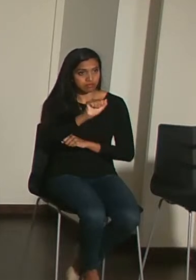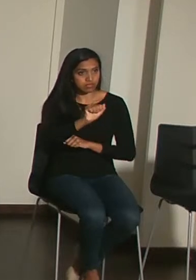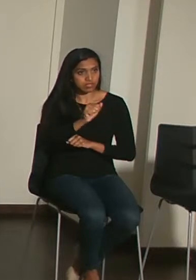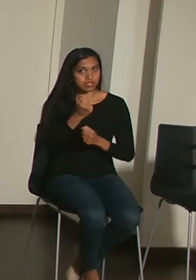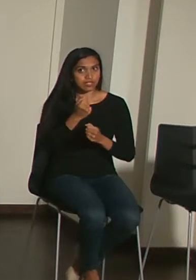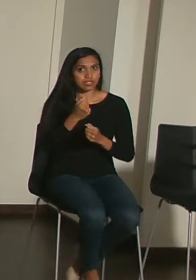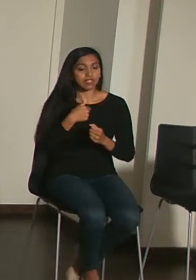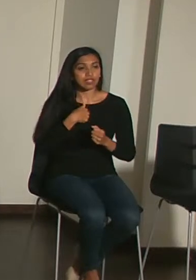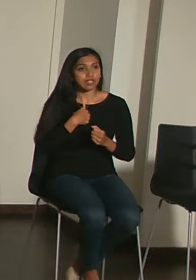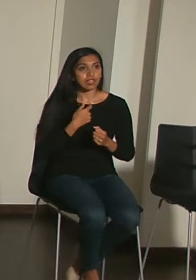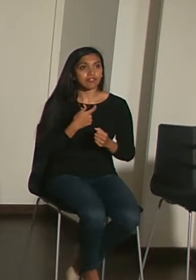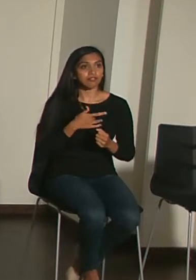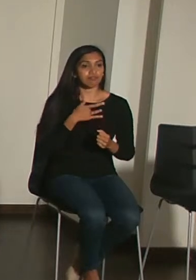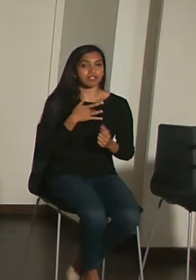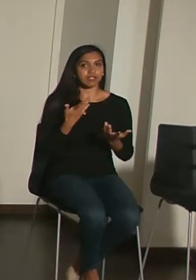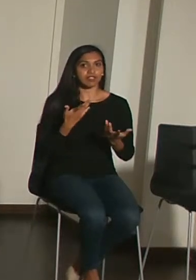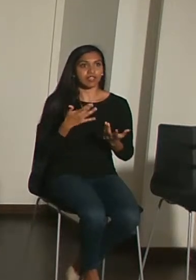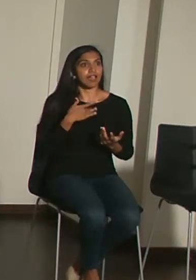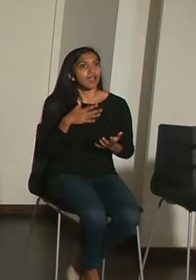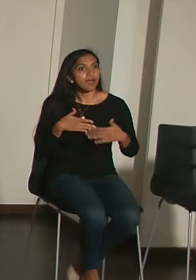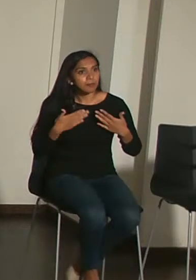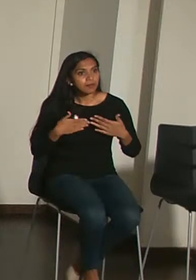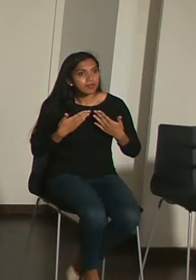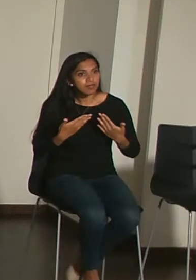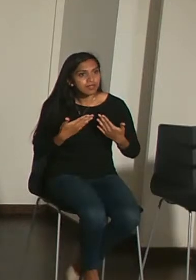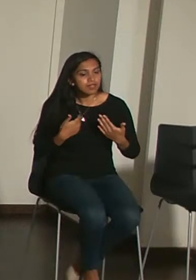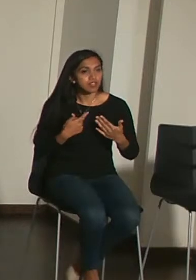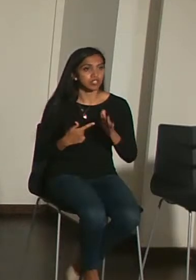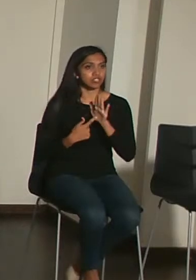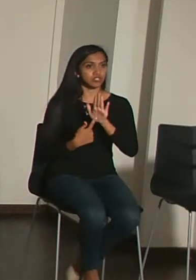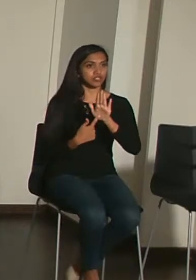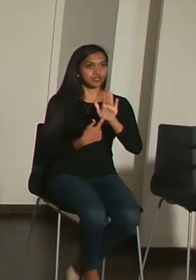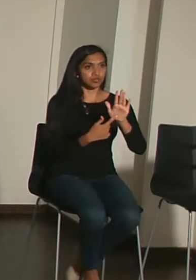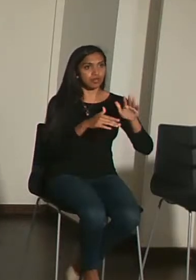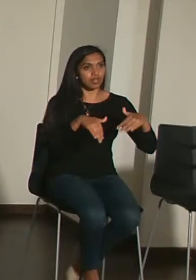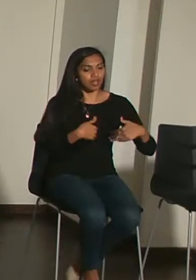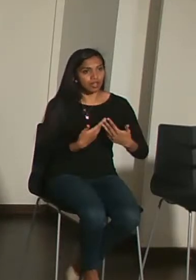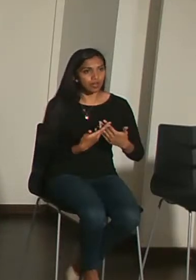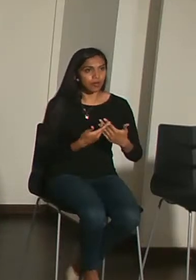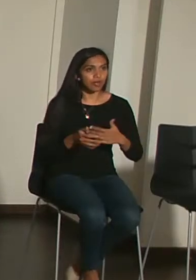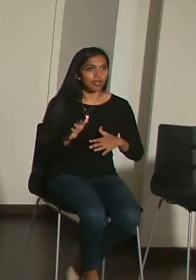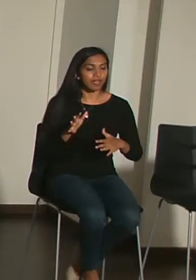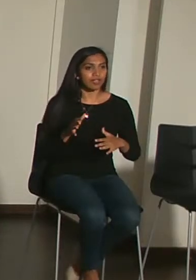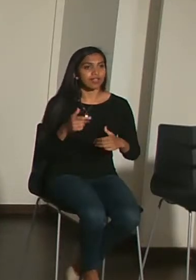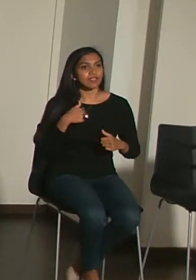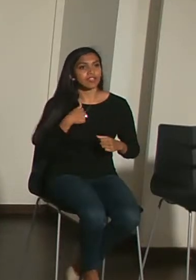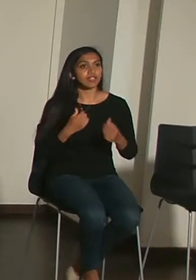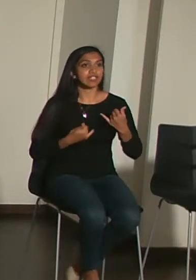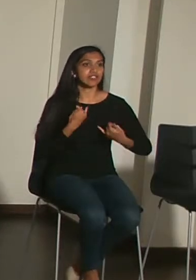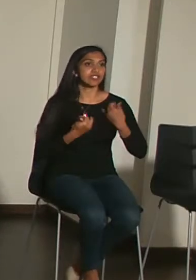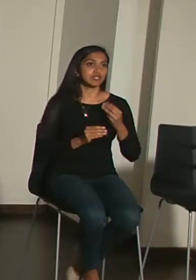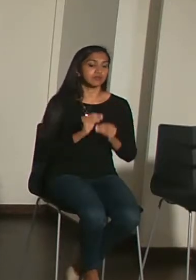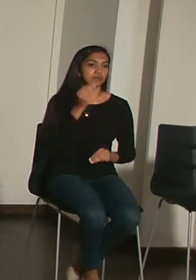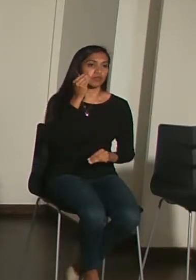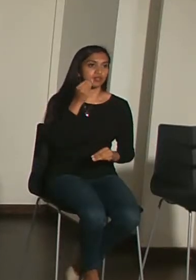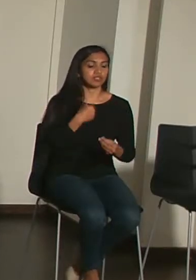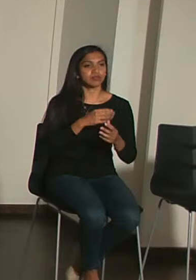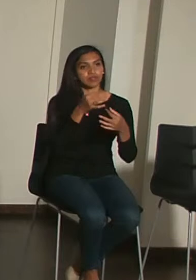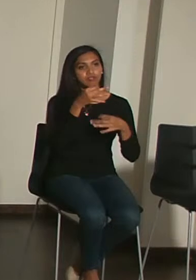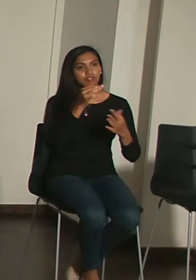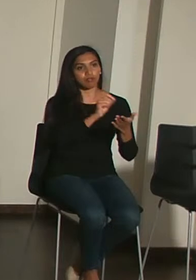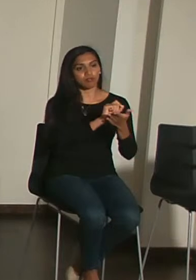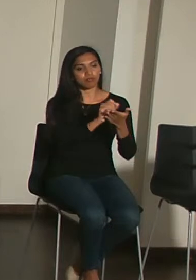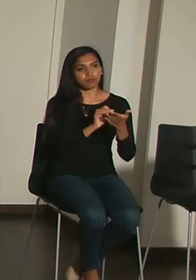how performance became a way of acquiring these recipes of what they could take away. So suddenly it was, oh, we fill up this form, we get